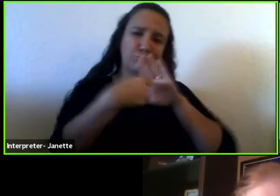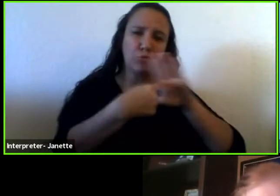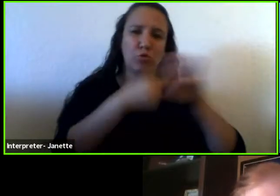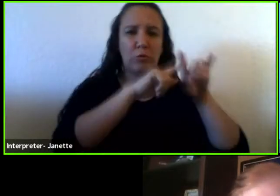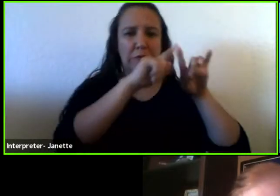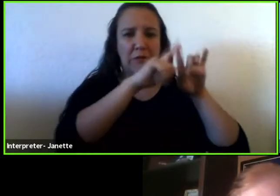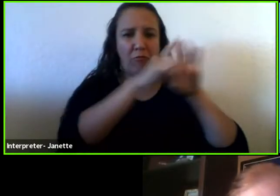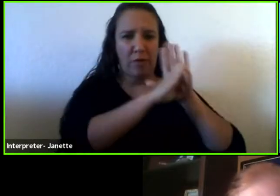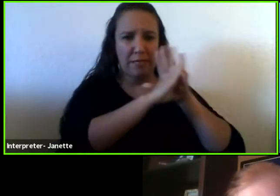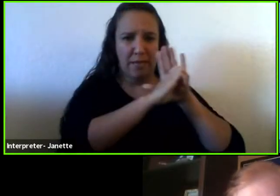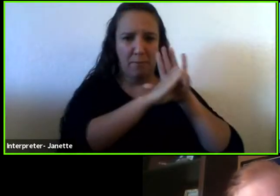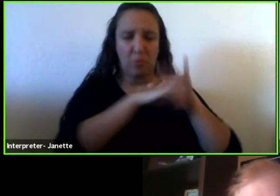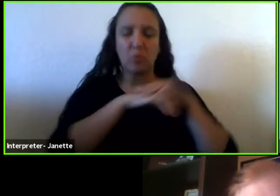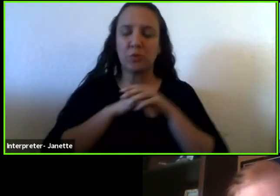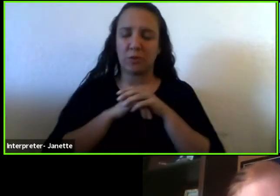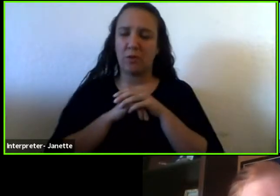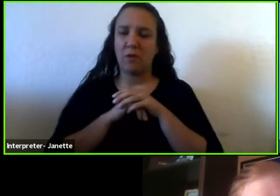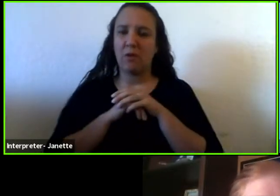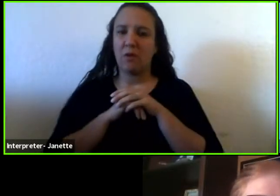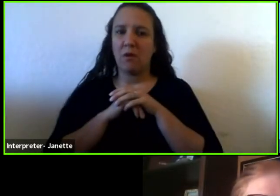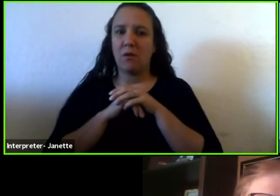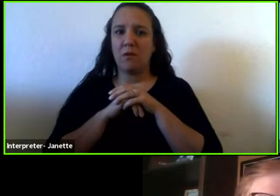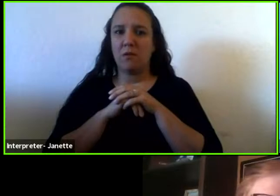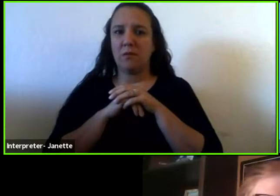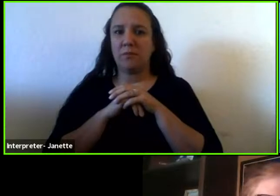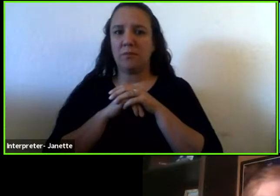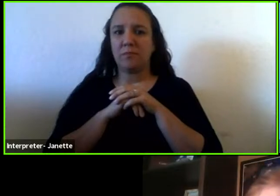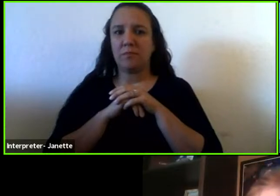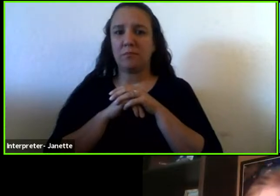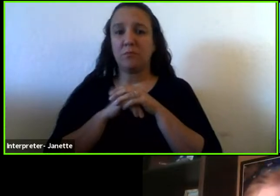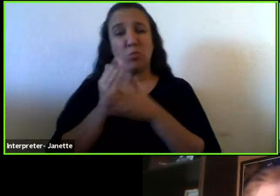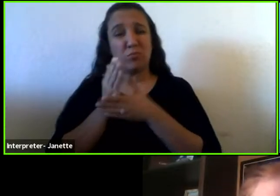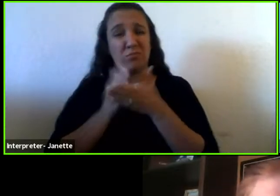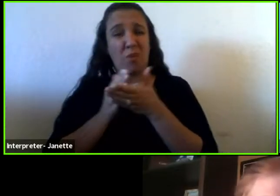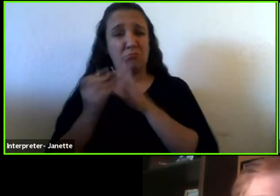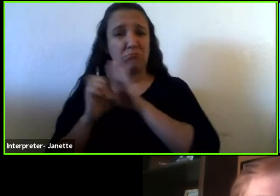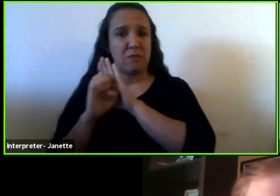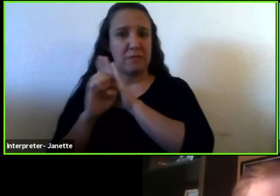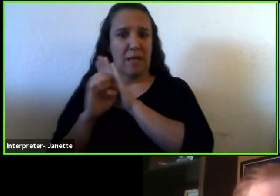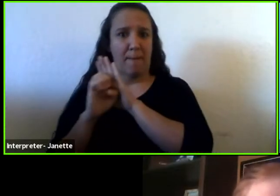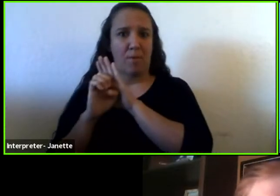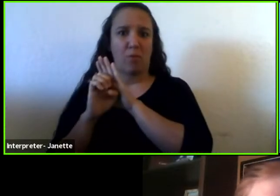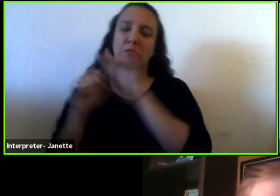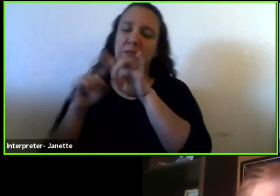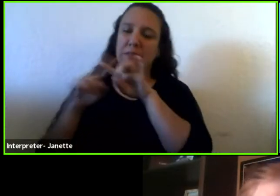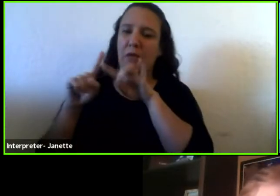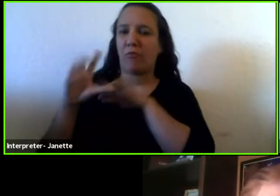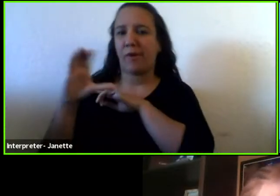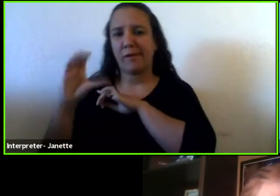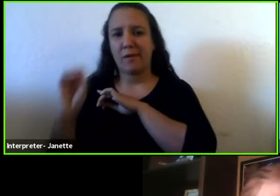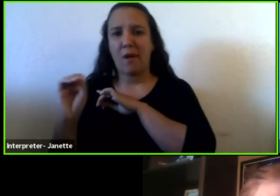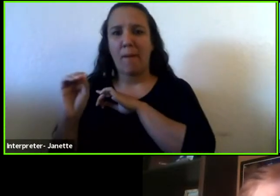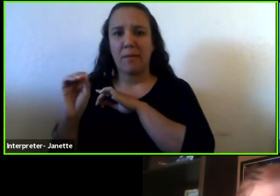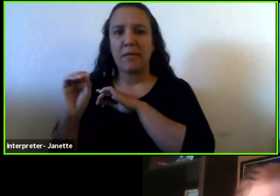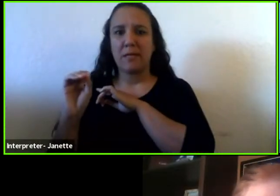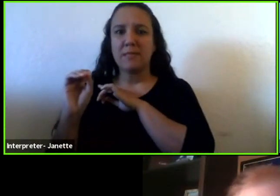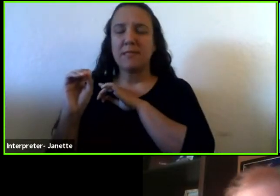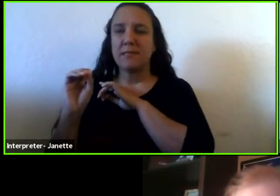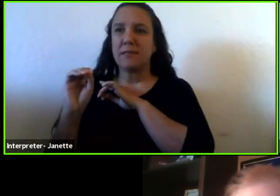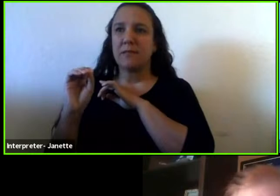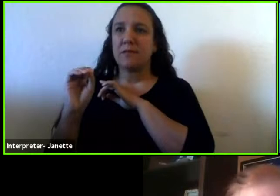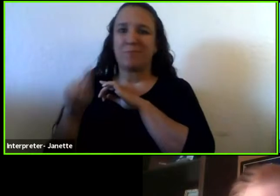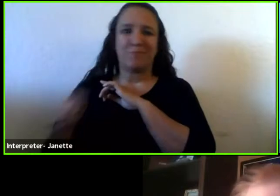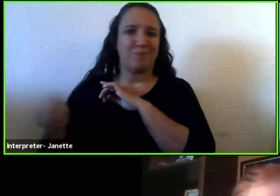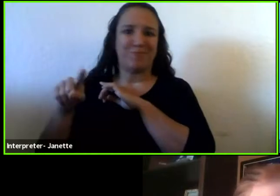before this. I've shared similar examples in presentations of companies, unfortunately, that